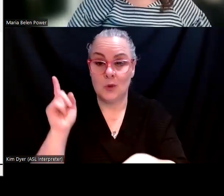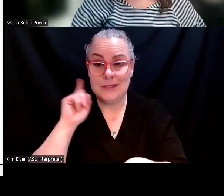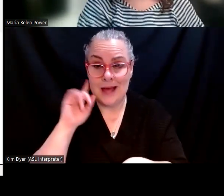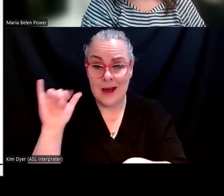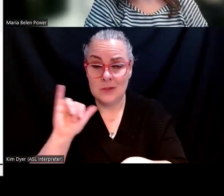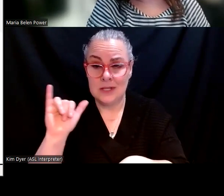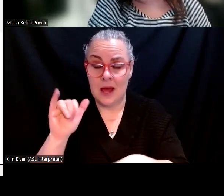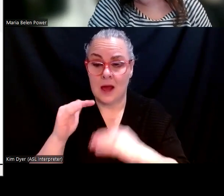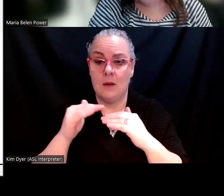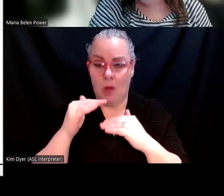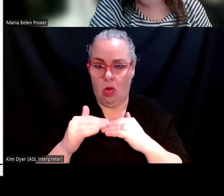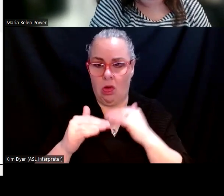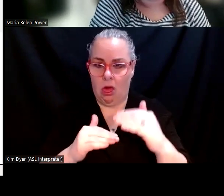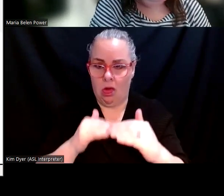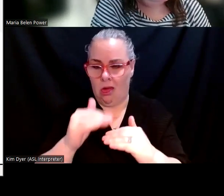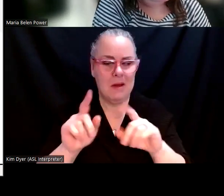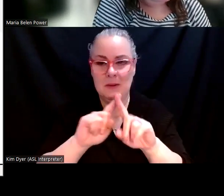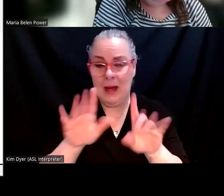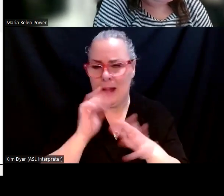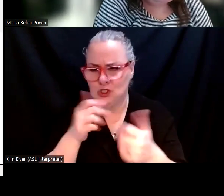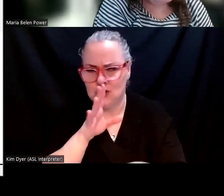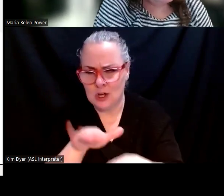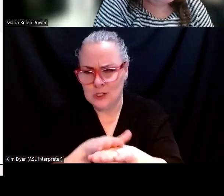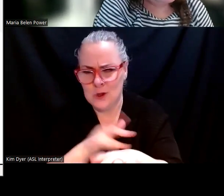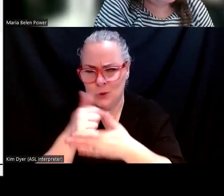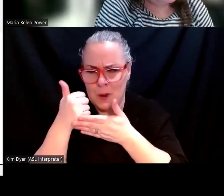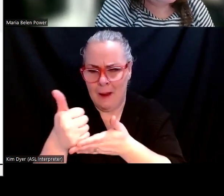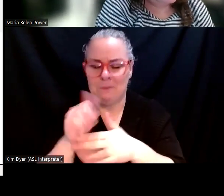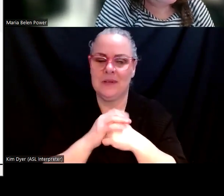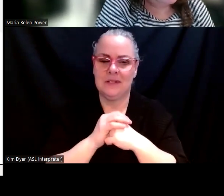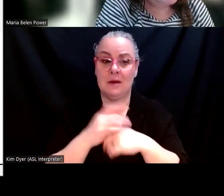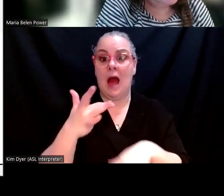as stilted and I apologize. My tendency is to